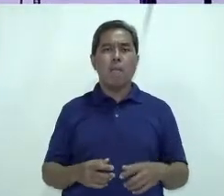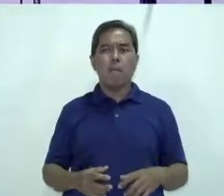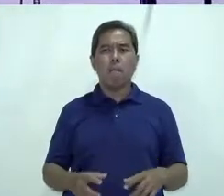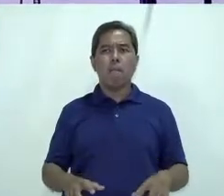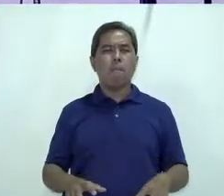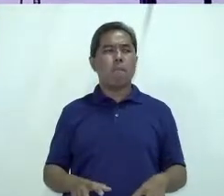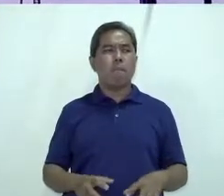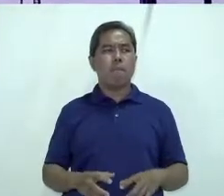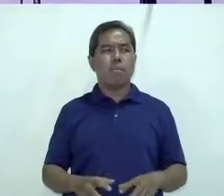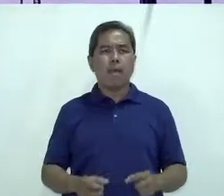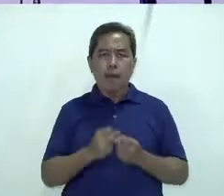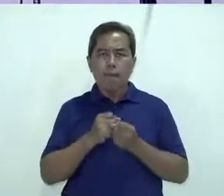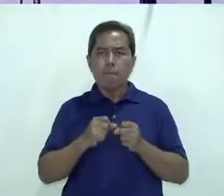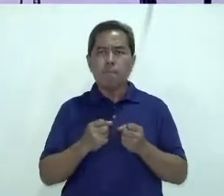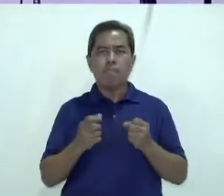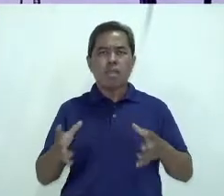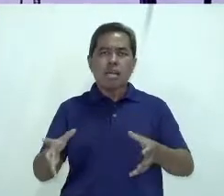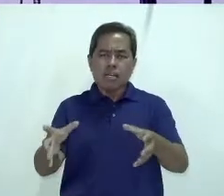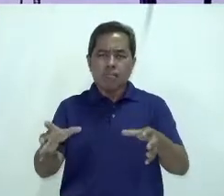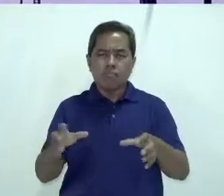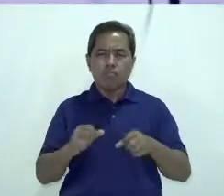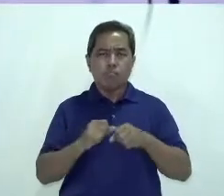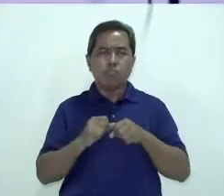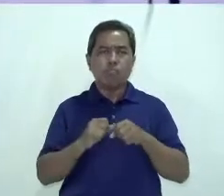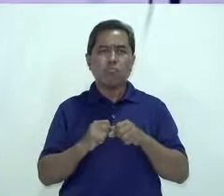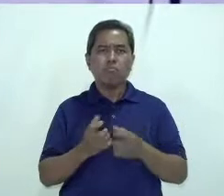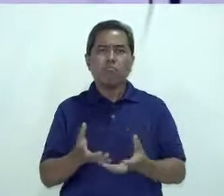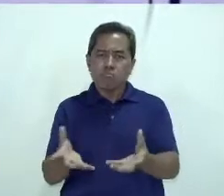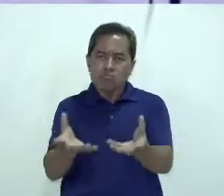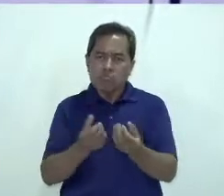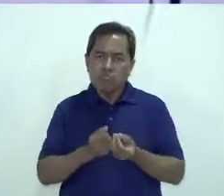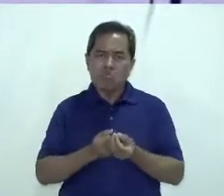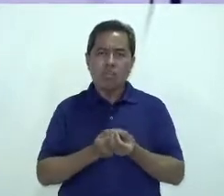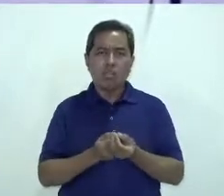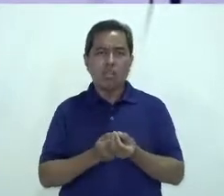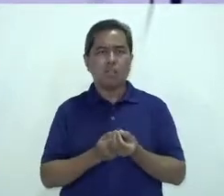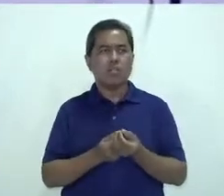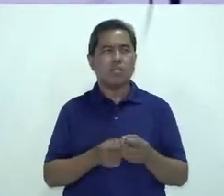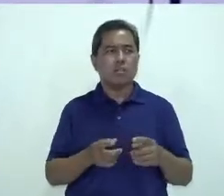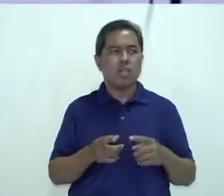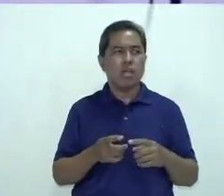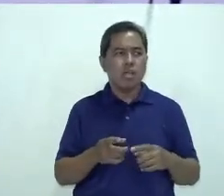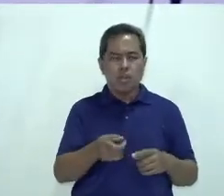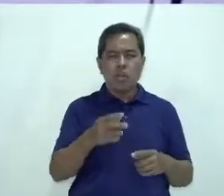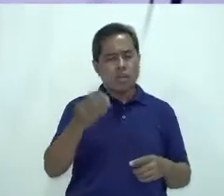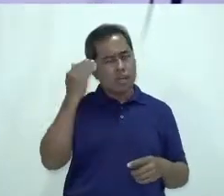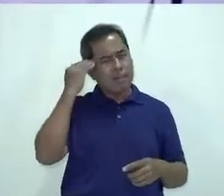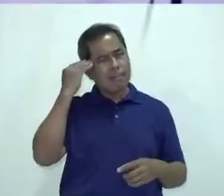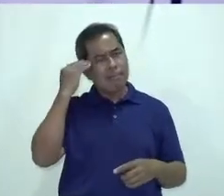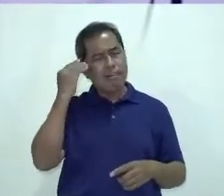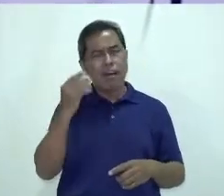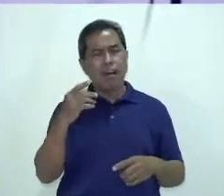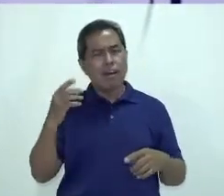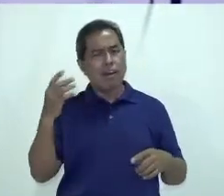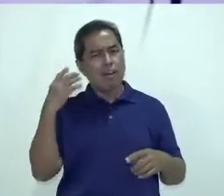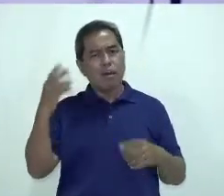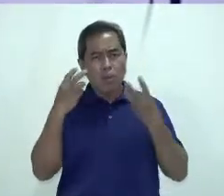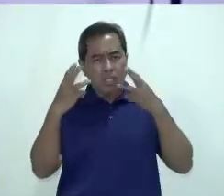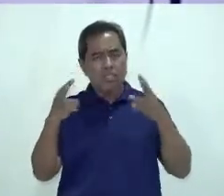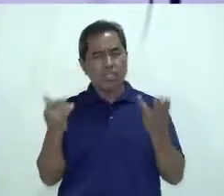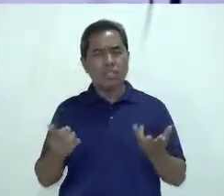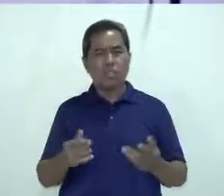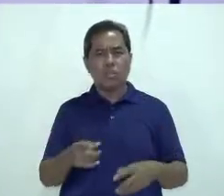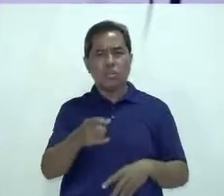us to shift for the good. But don't take my word for it. If you're listening to this, if you're in the room, maybe you're